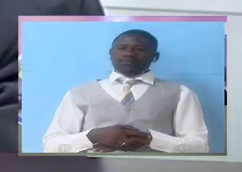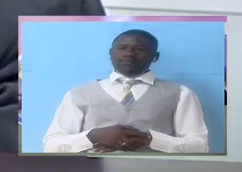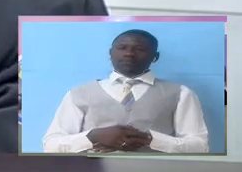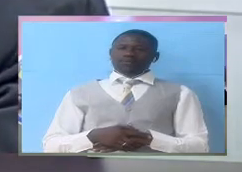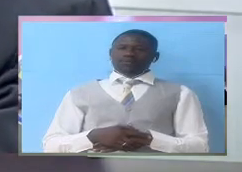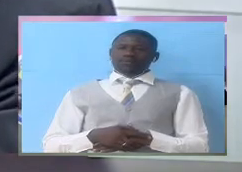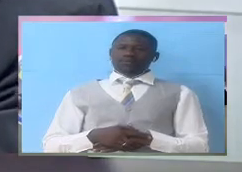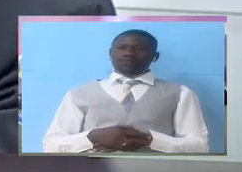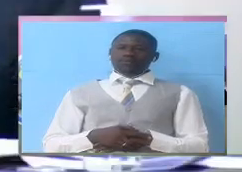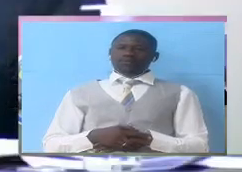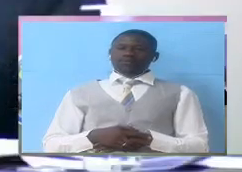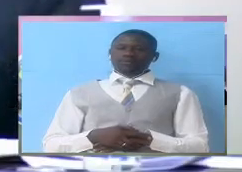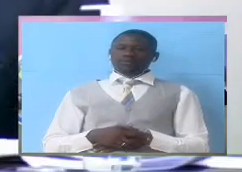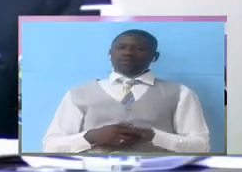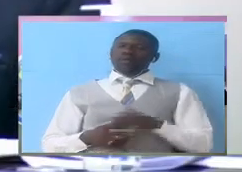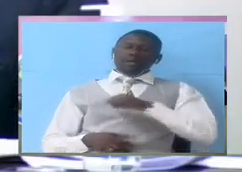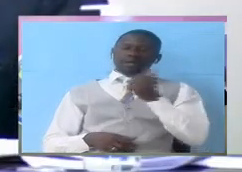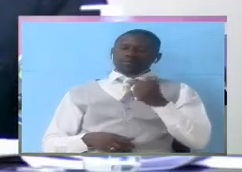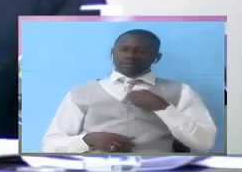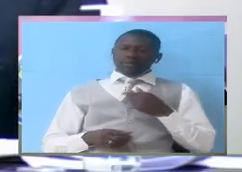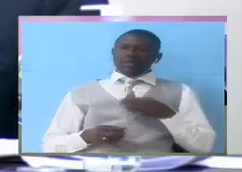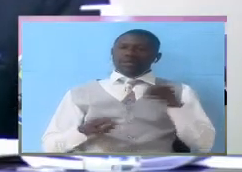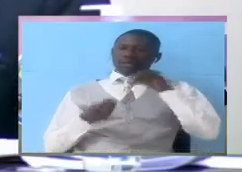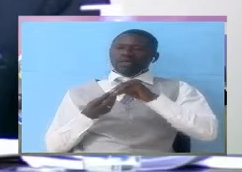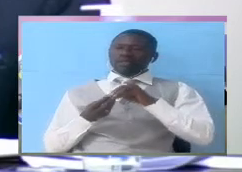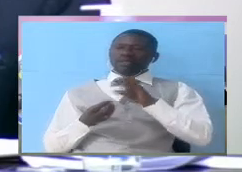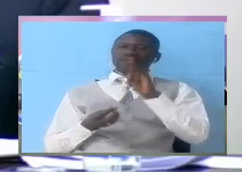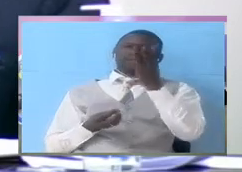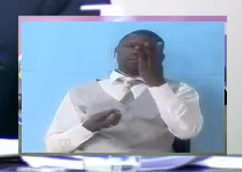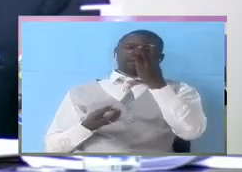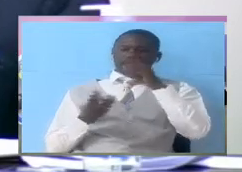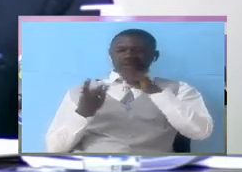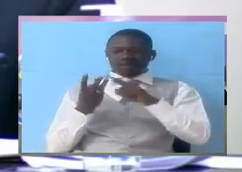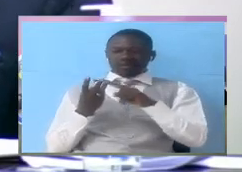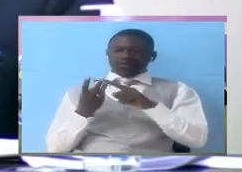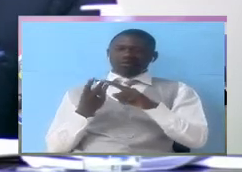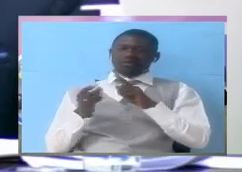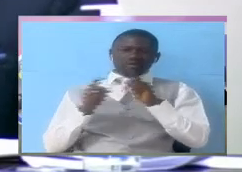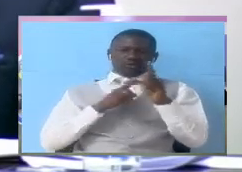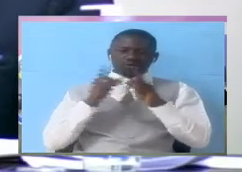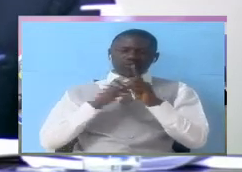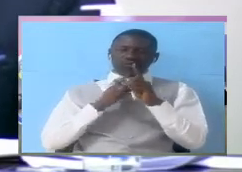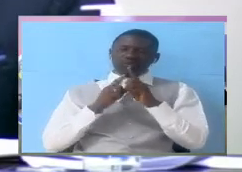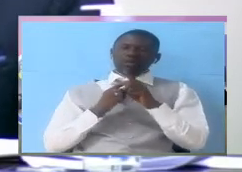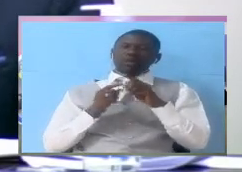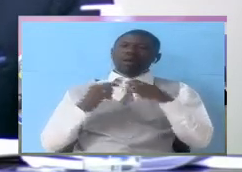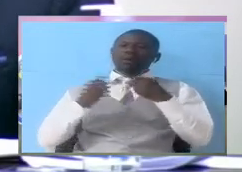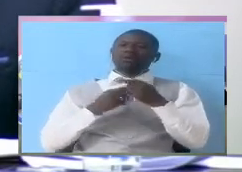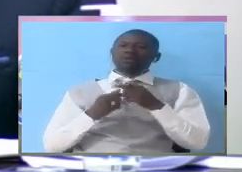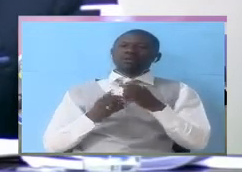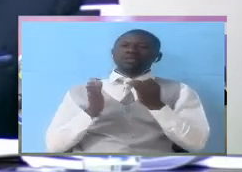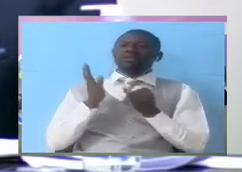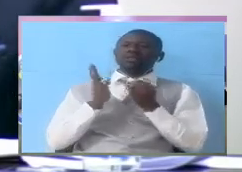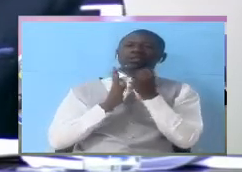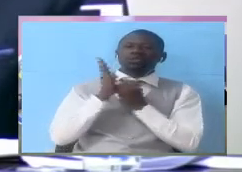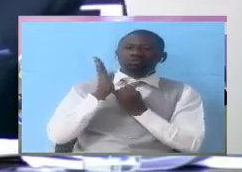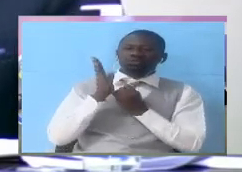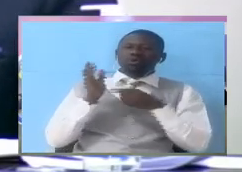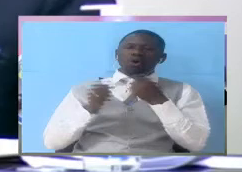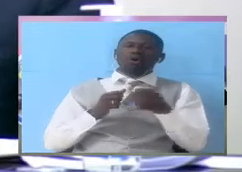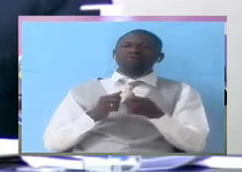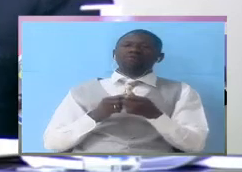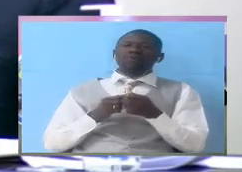loxo. And I might add a third element which we would discuss would be the issue of control over the work of the panel.